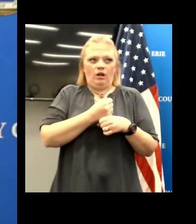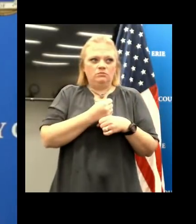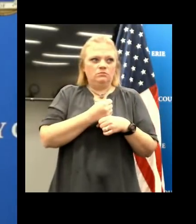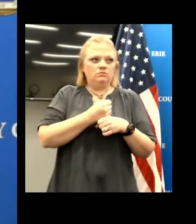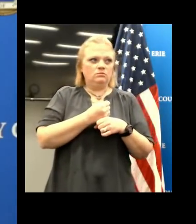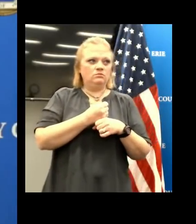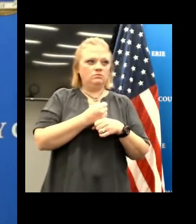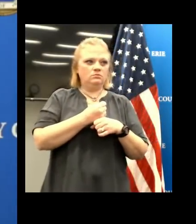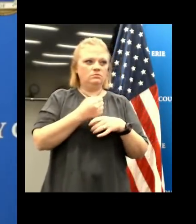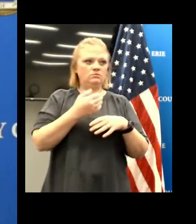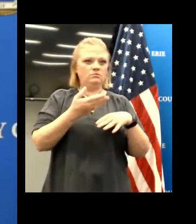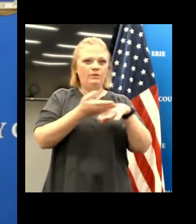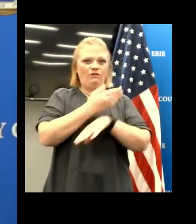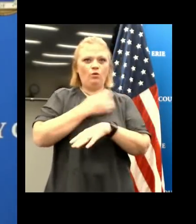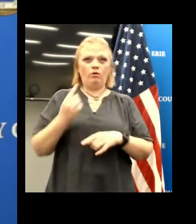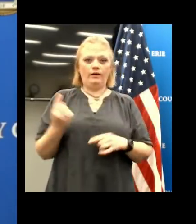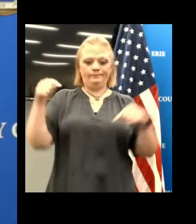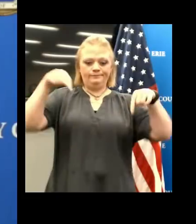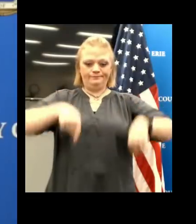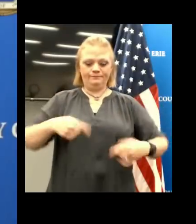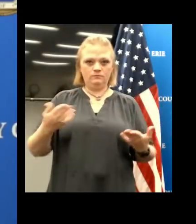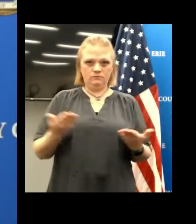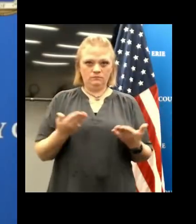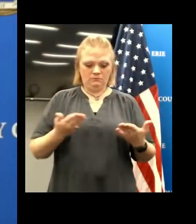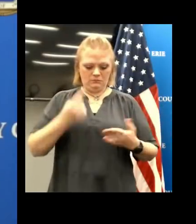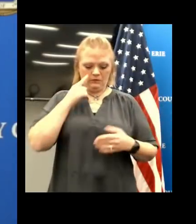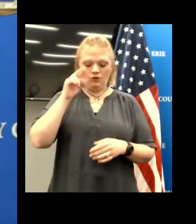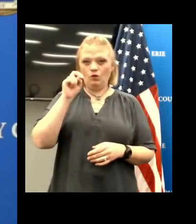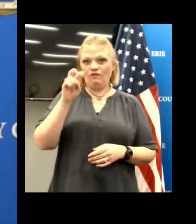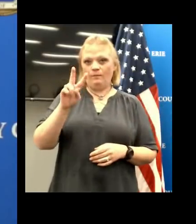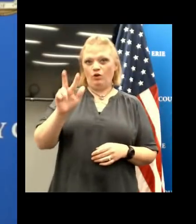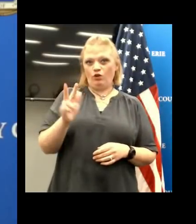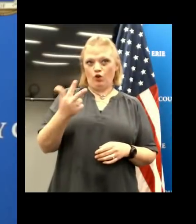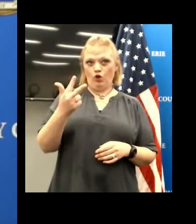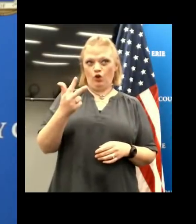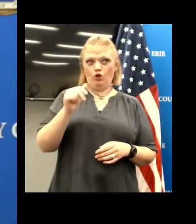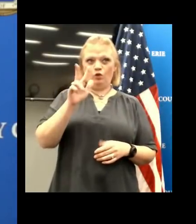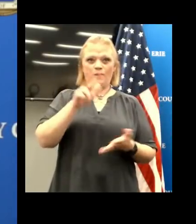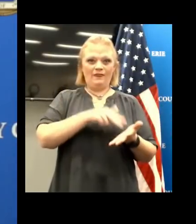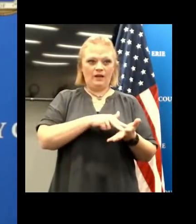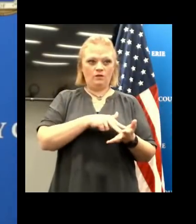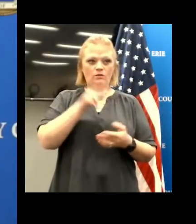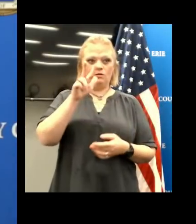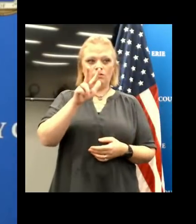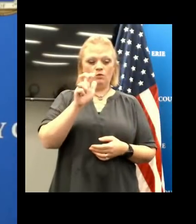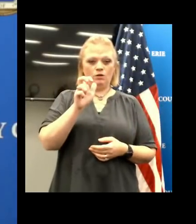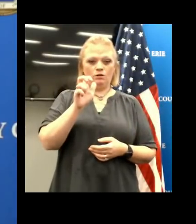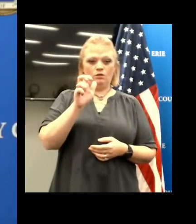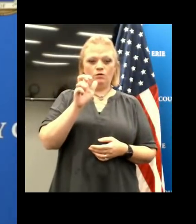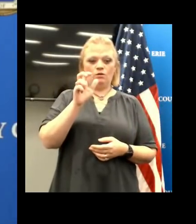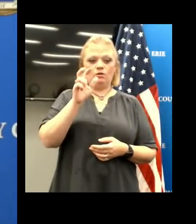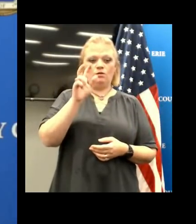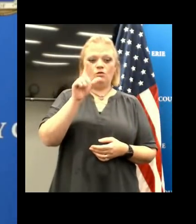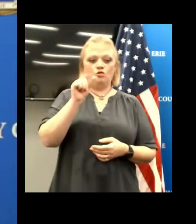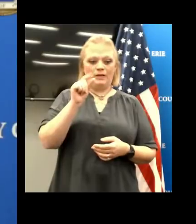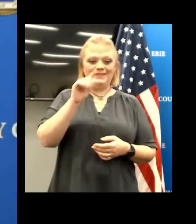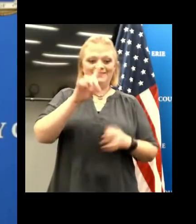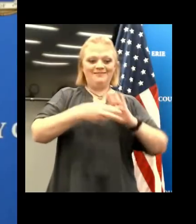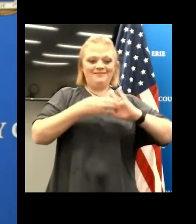I came upstairs. For November 3rd, there were 3,320 diagnostic